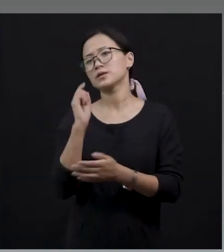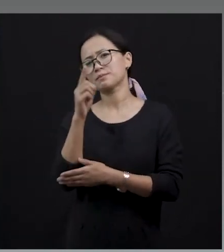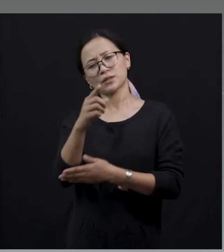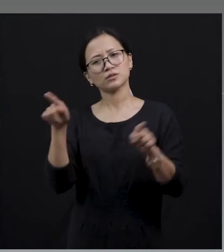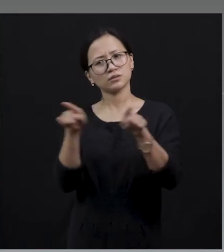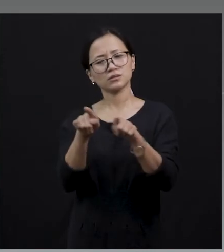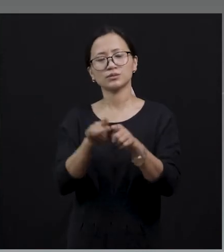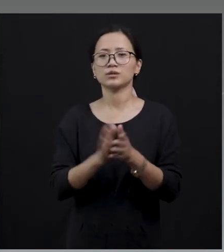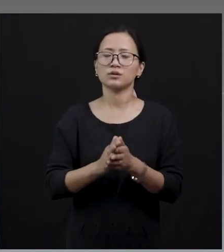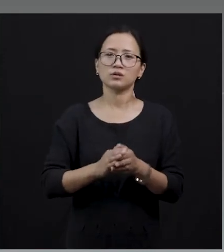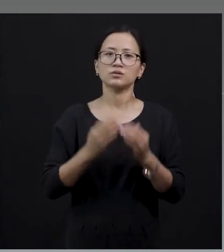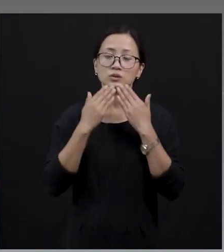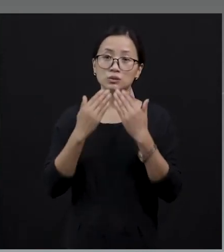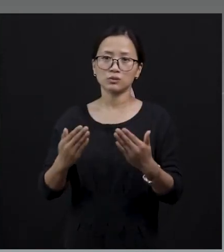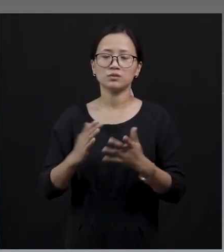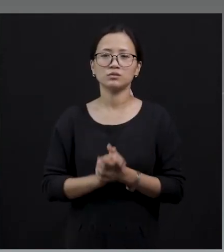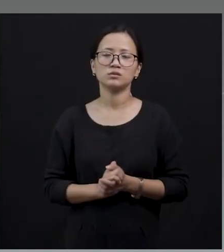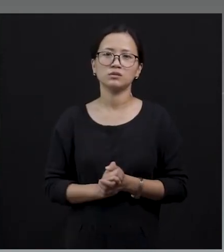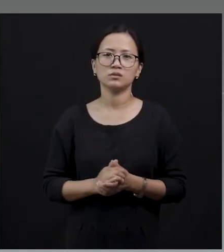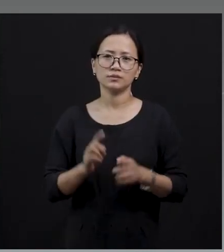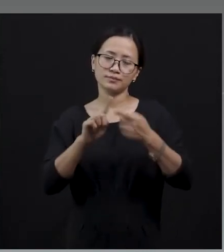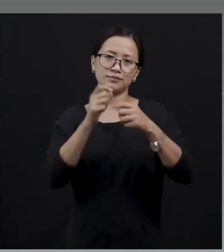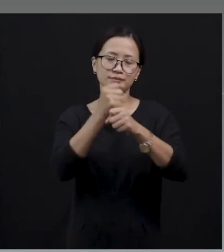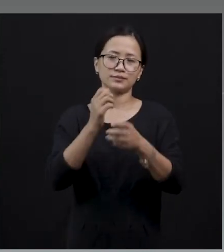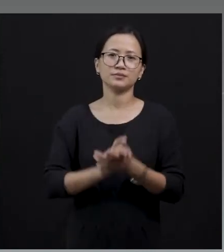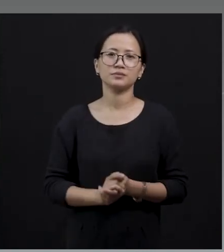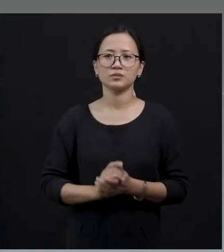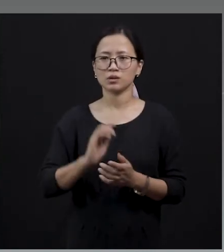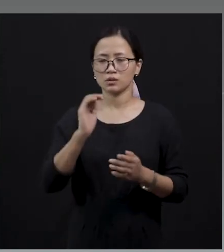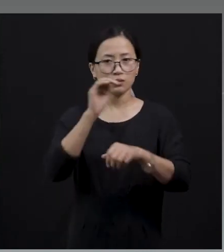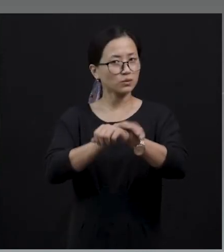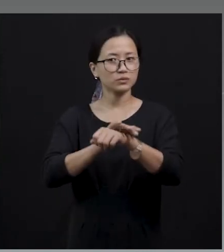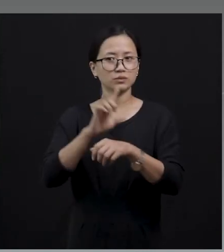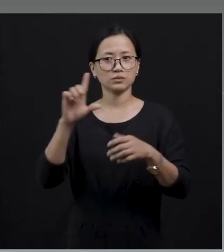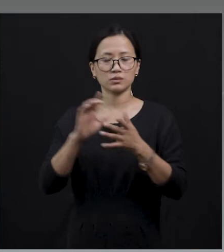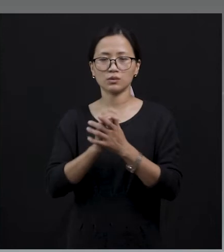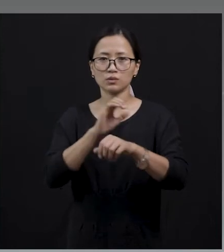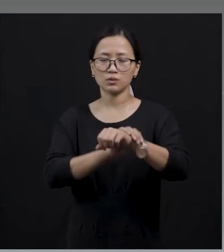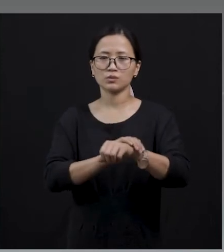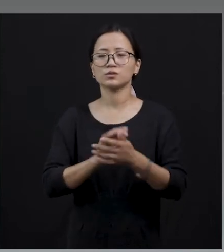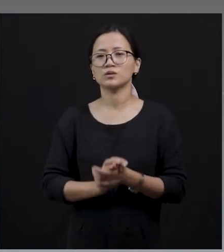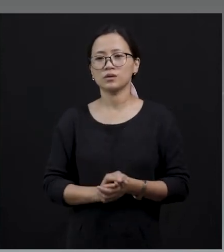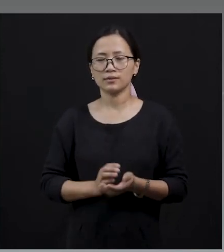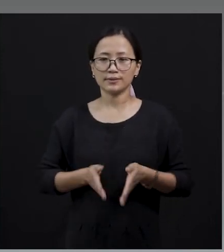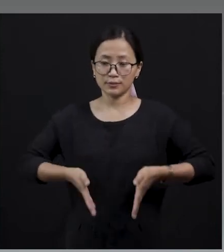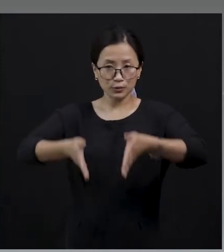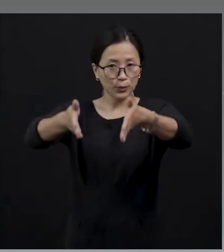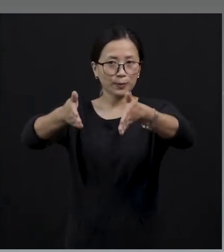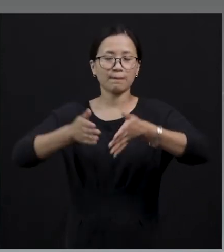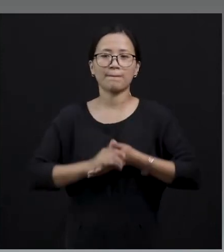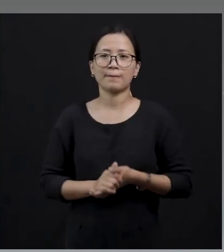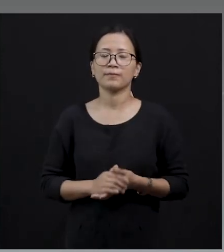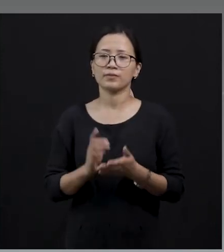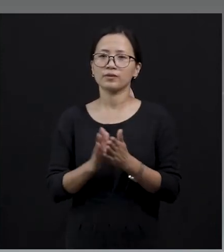right? That will be your distance. Or in this example, you are on the road and the distance will,